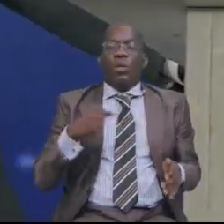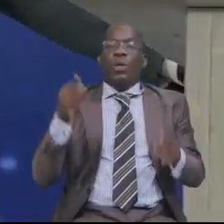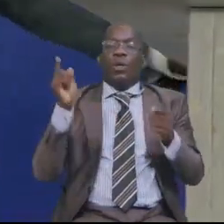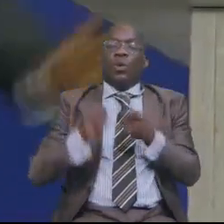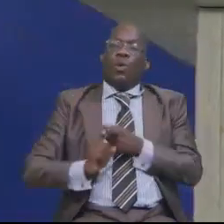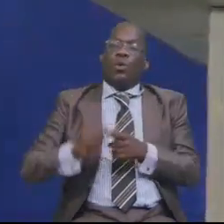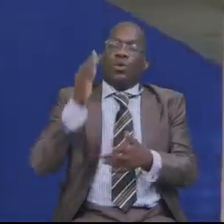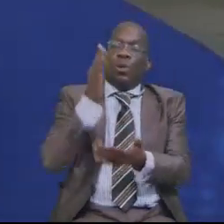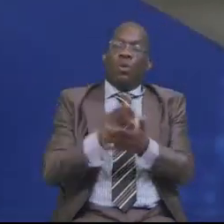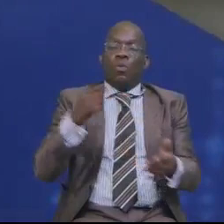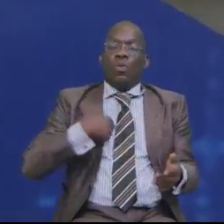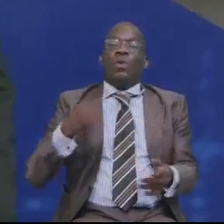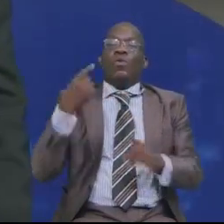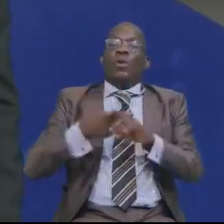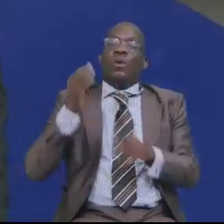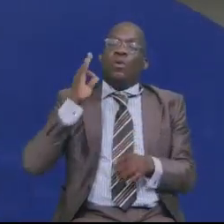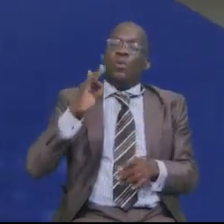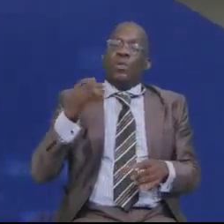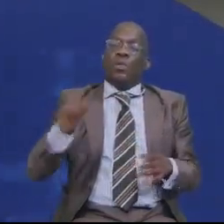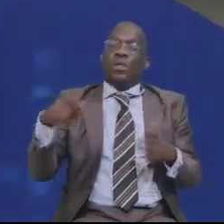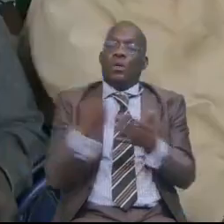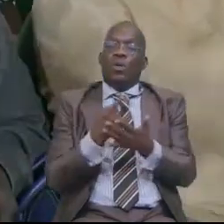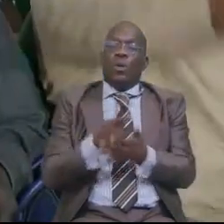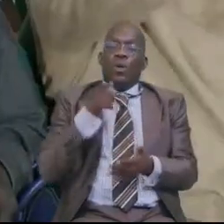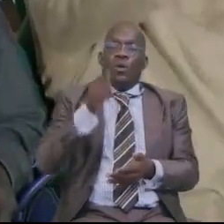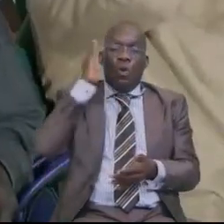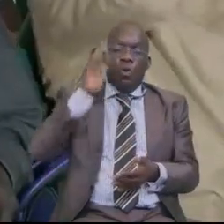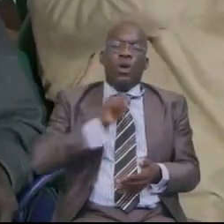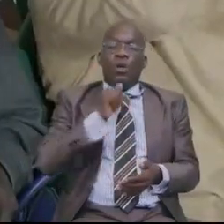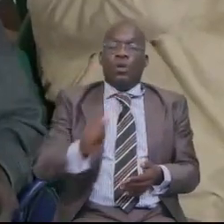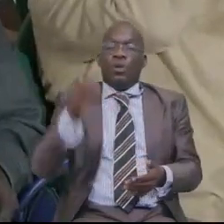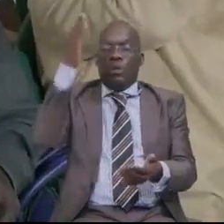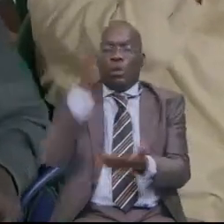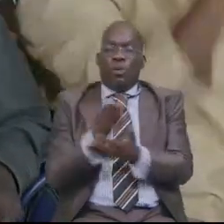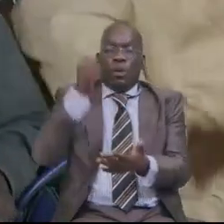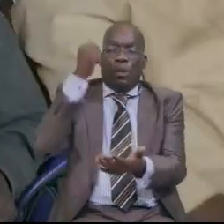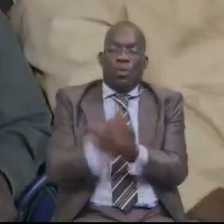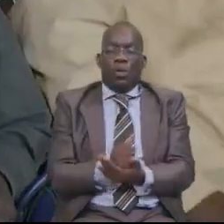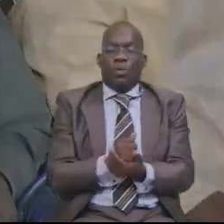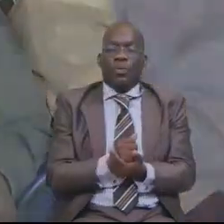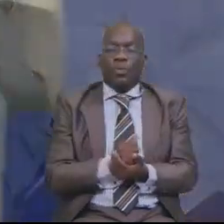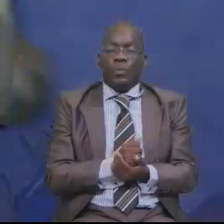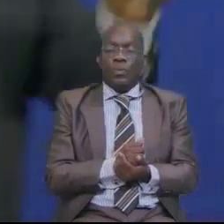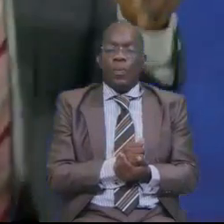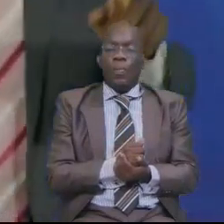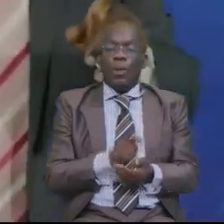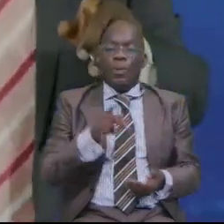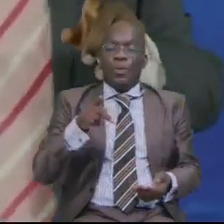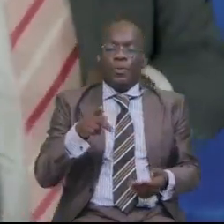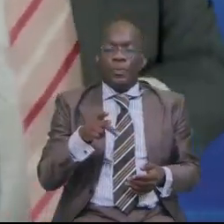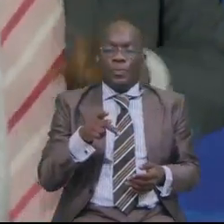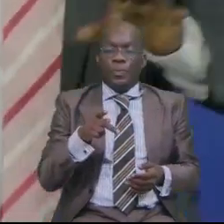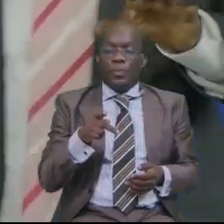the preaching of the gospel? You will not stop. It says, Peter and the rest of